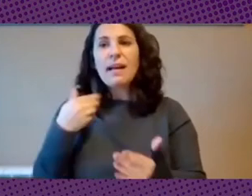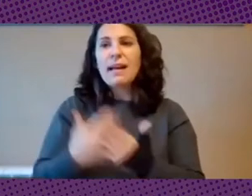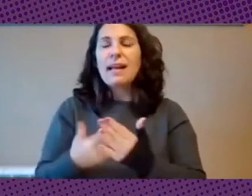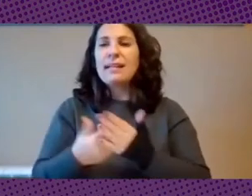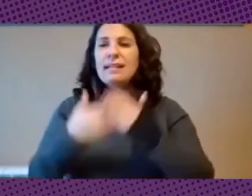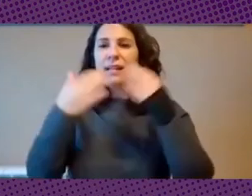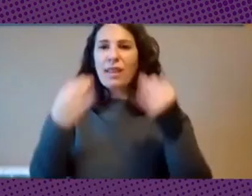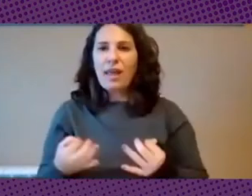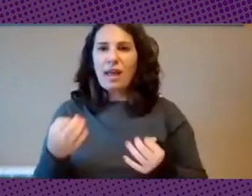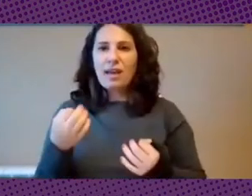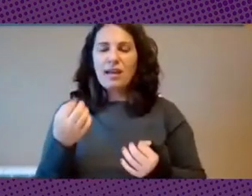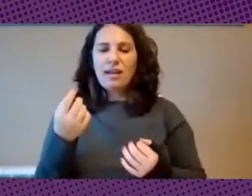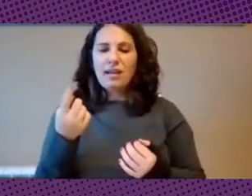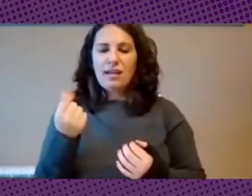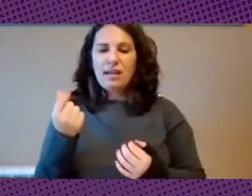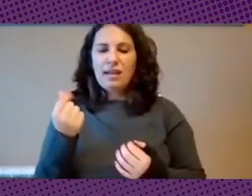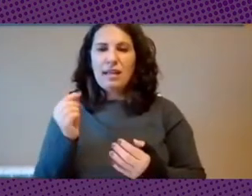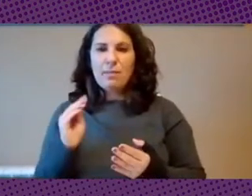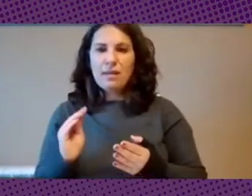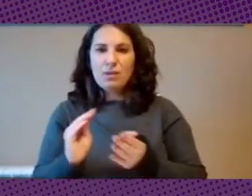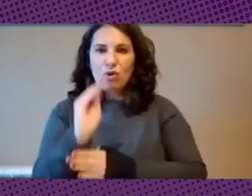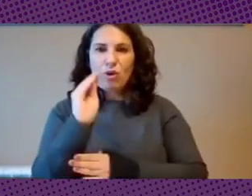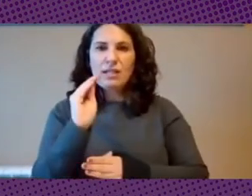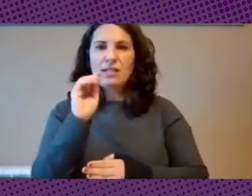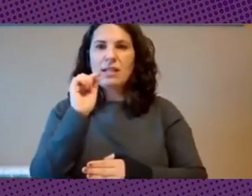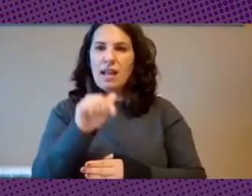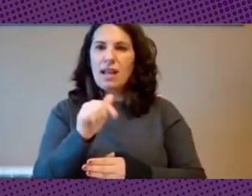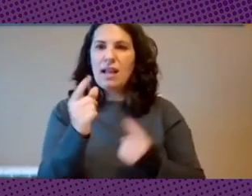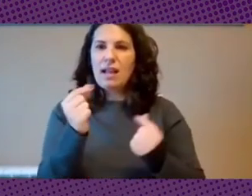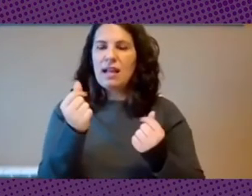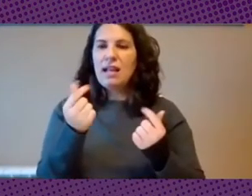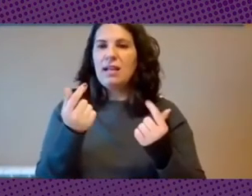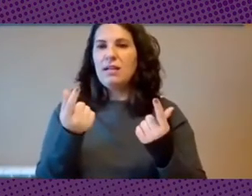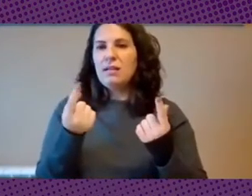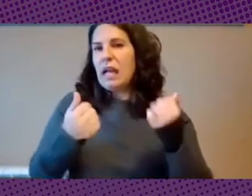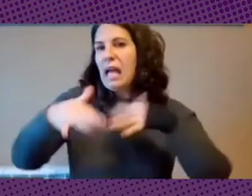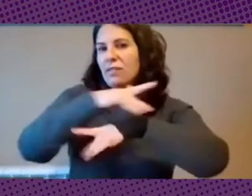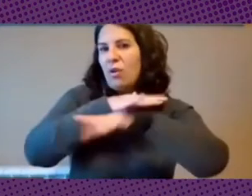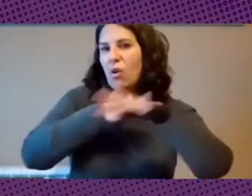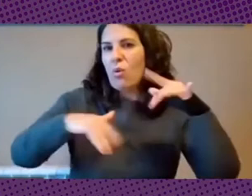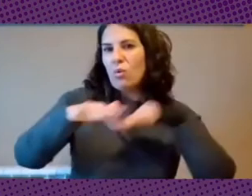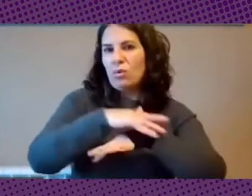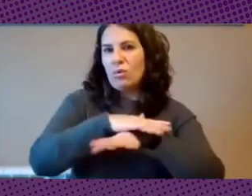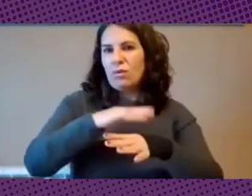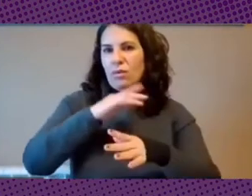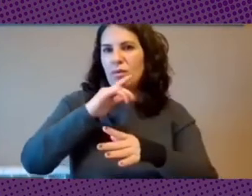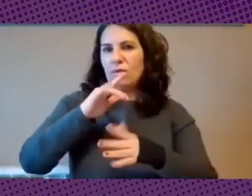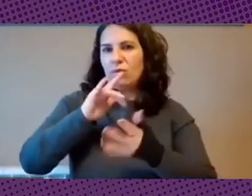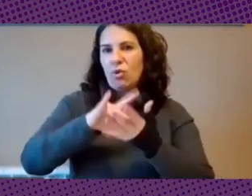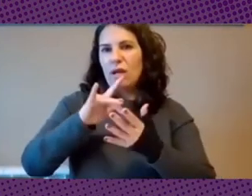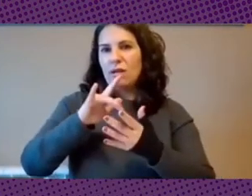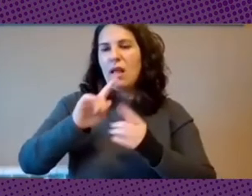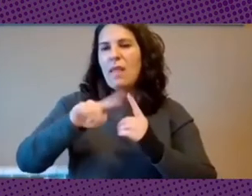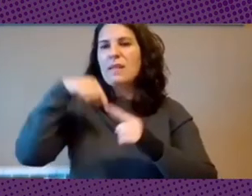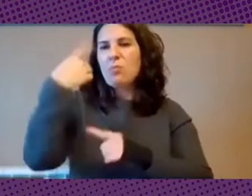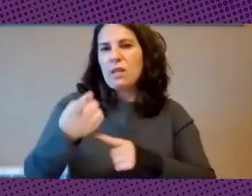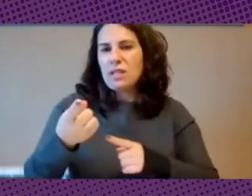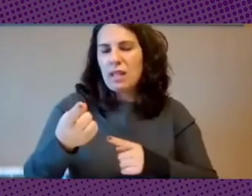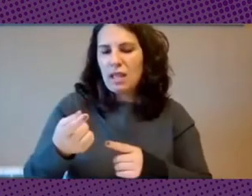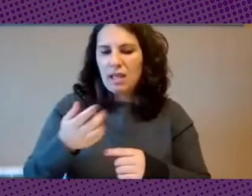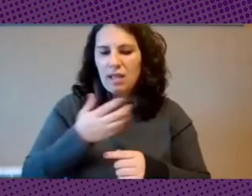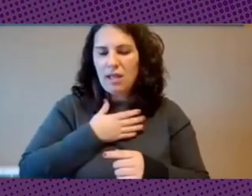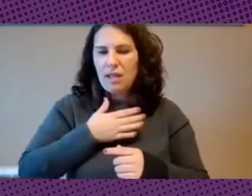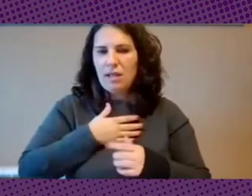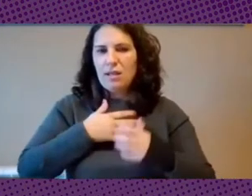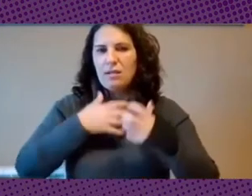It also allows for complex financial instruments because there will be a lot of securitization, which is the bundling of the different